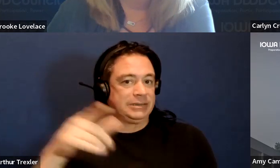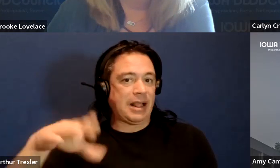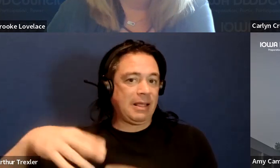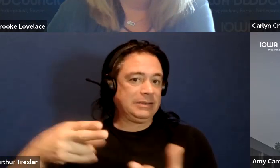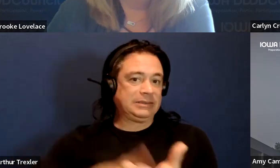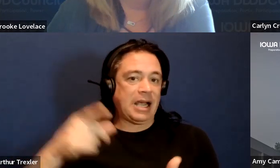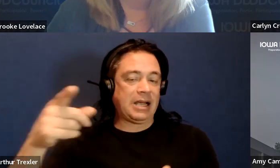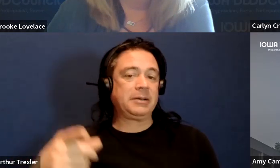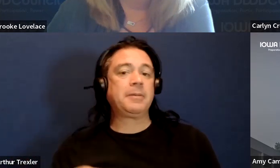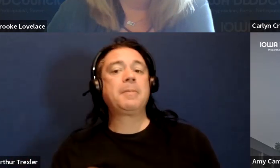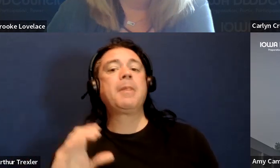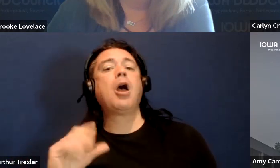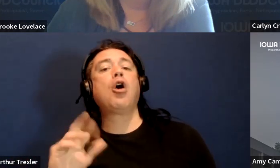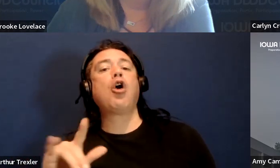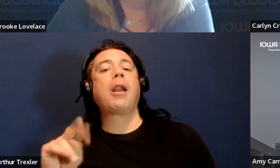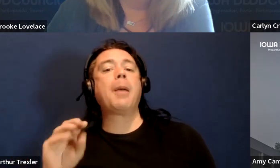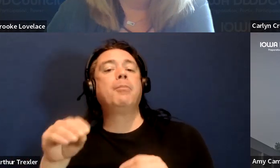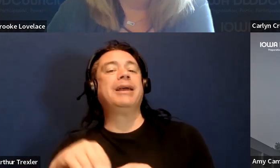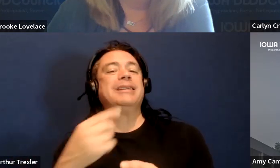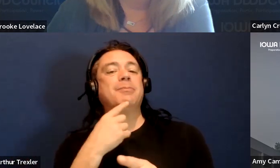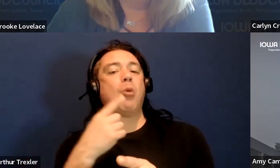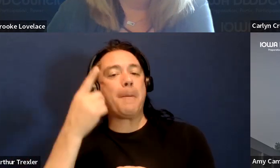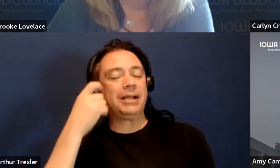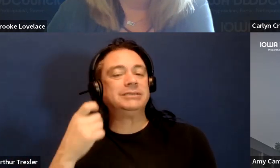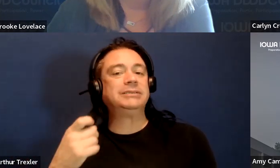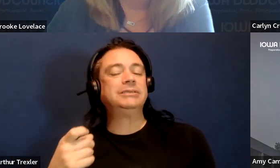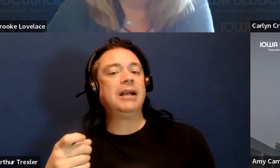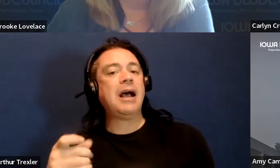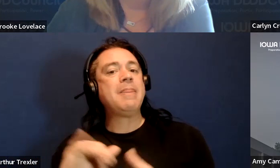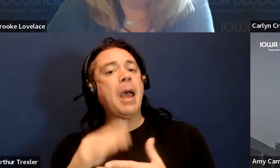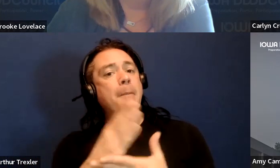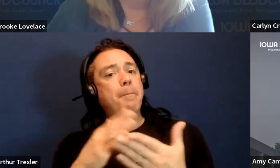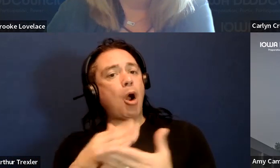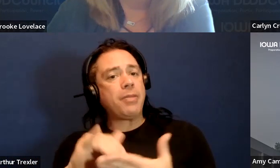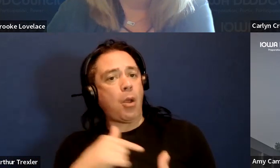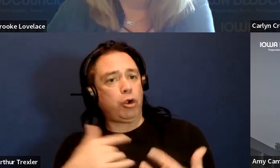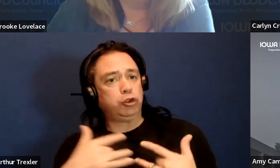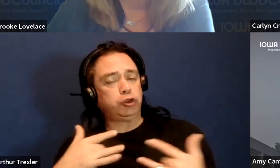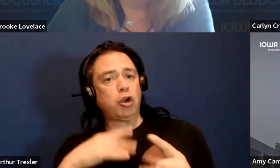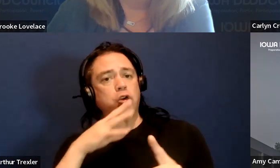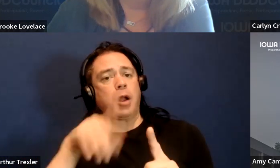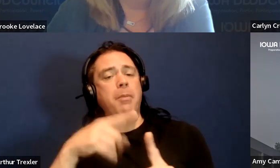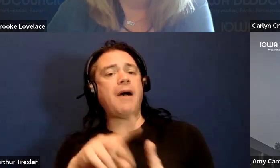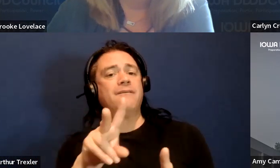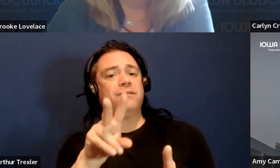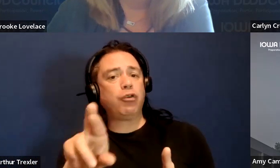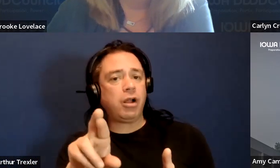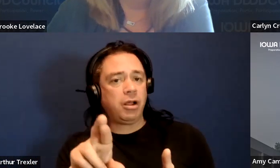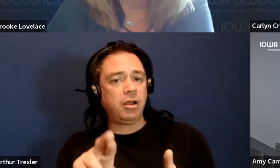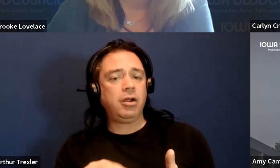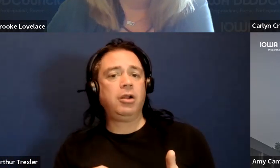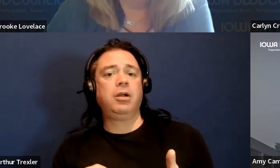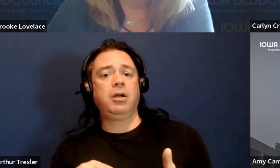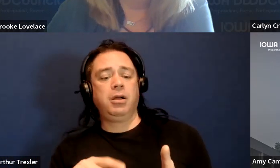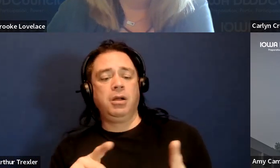yet. Carlin put that in the disappointing because it was the parts that were concerning around vocational